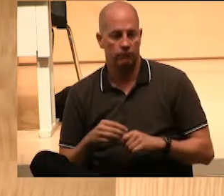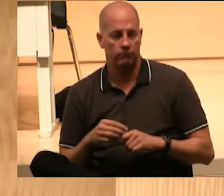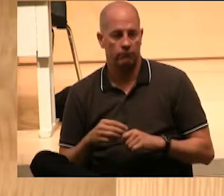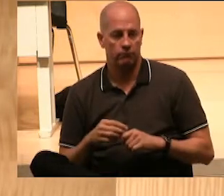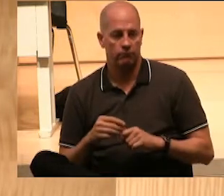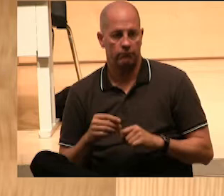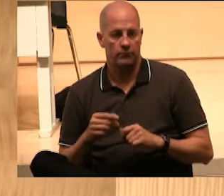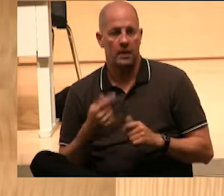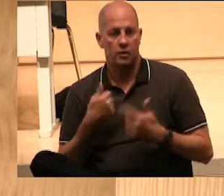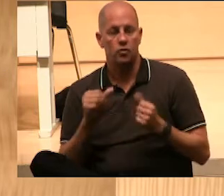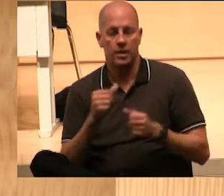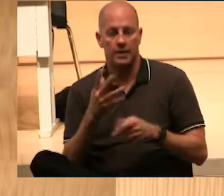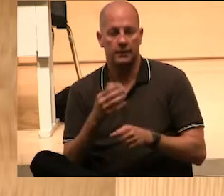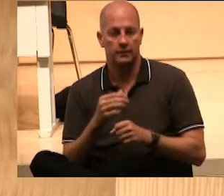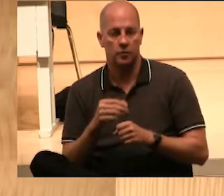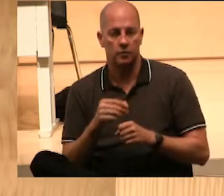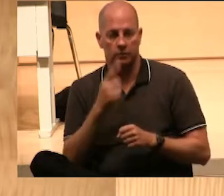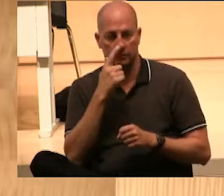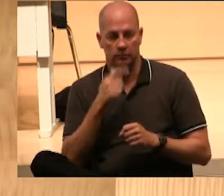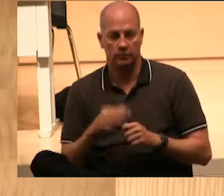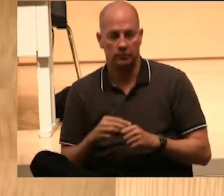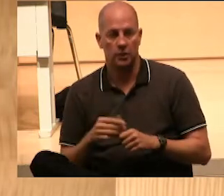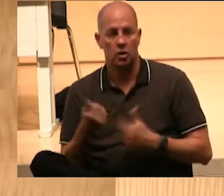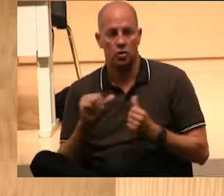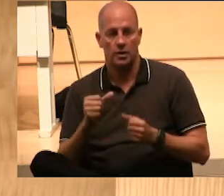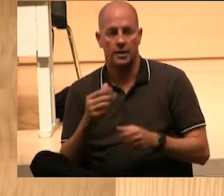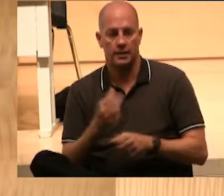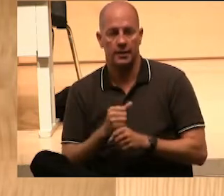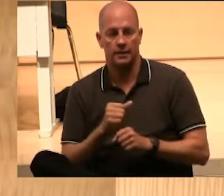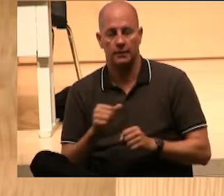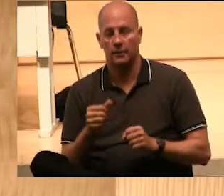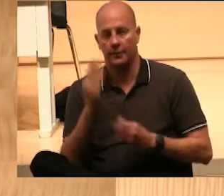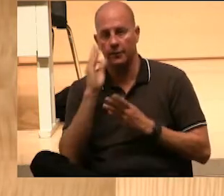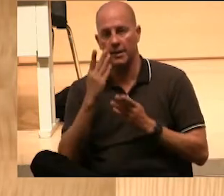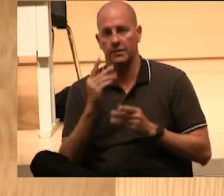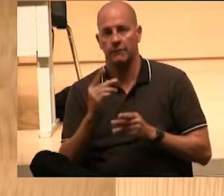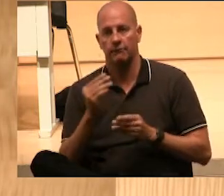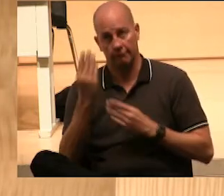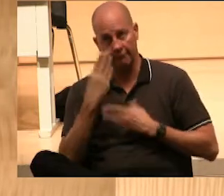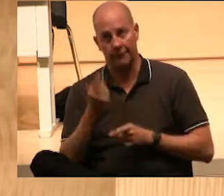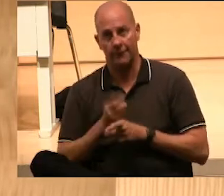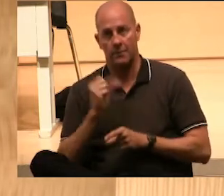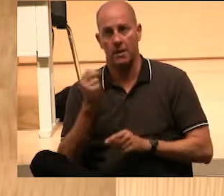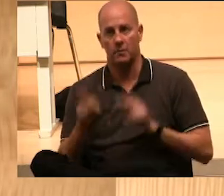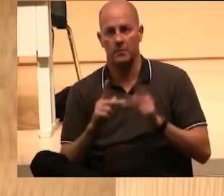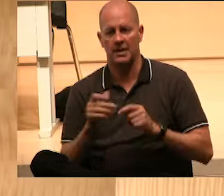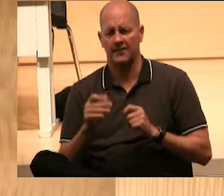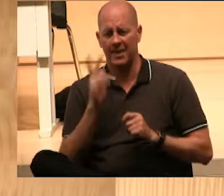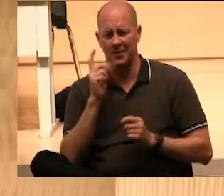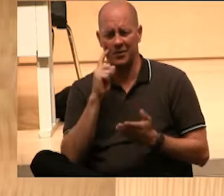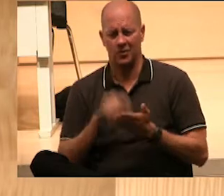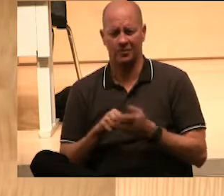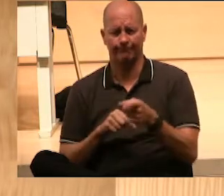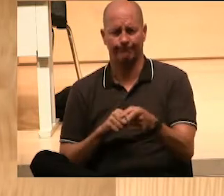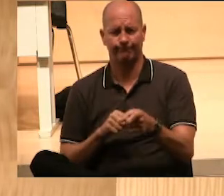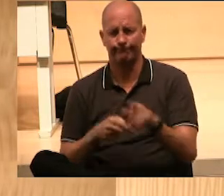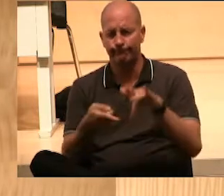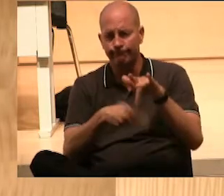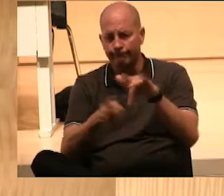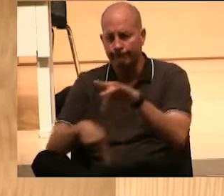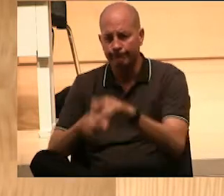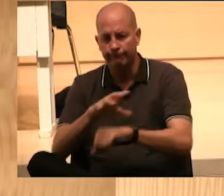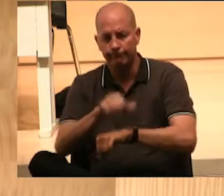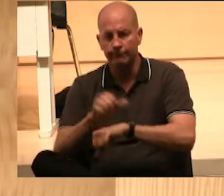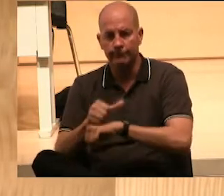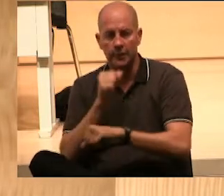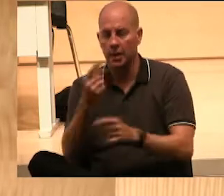from others who are involved with my patients so that I know when they're starting to not do well, if they're not coming to see me. So it's nice